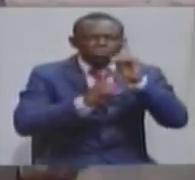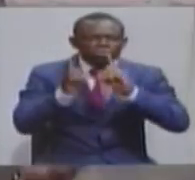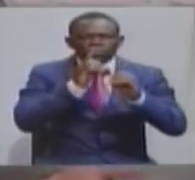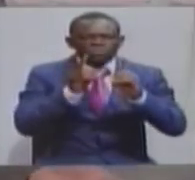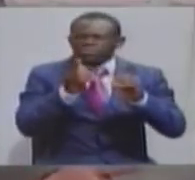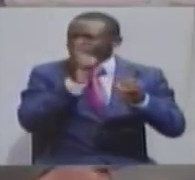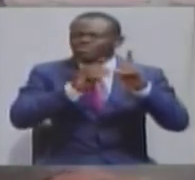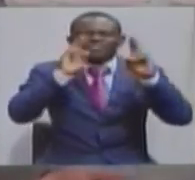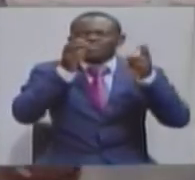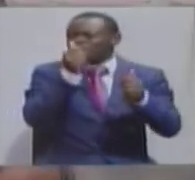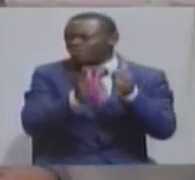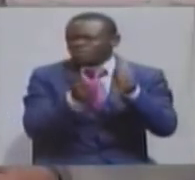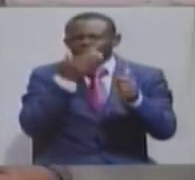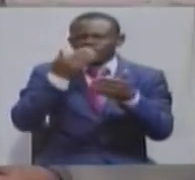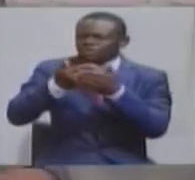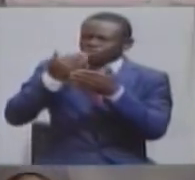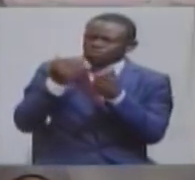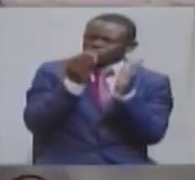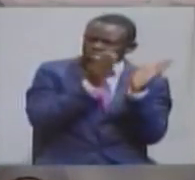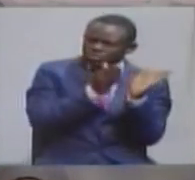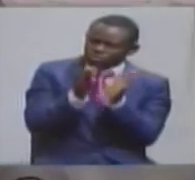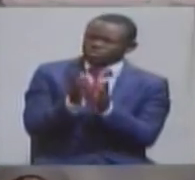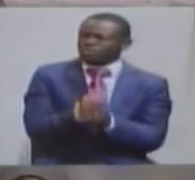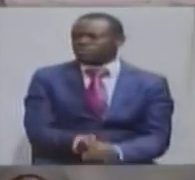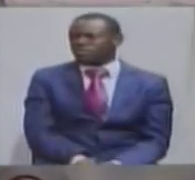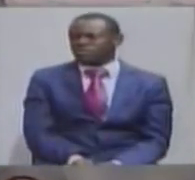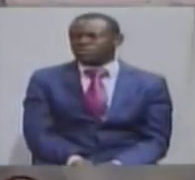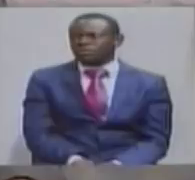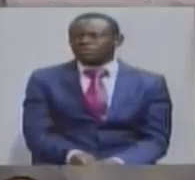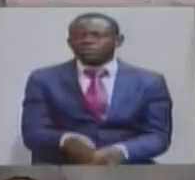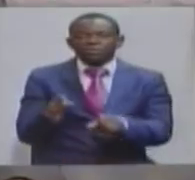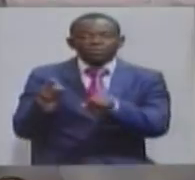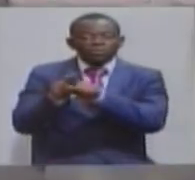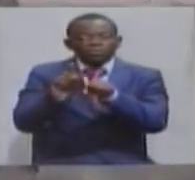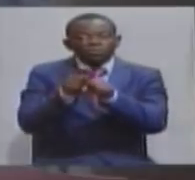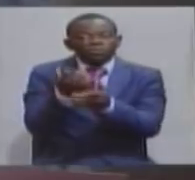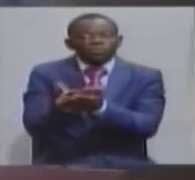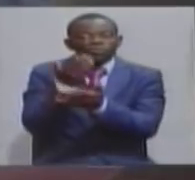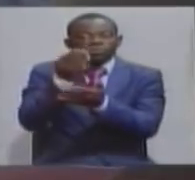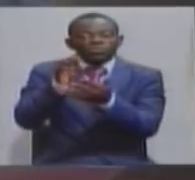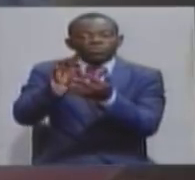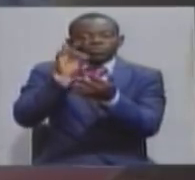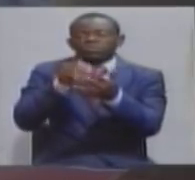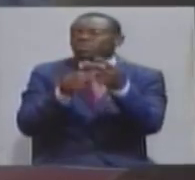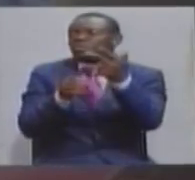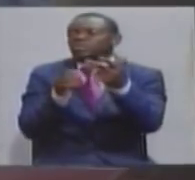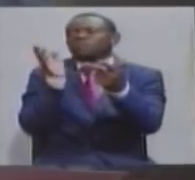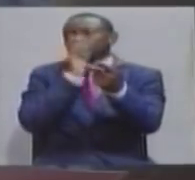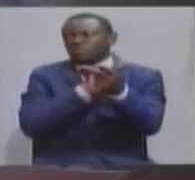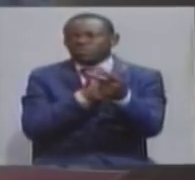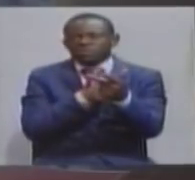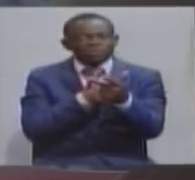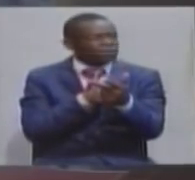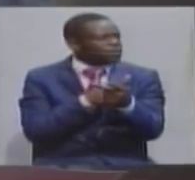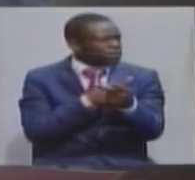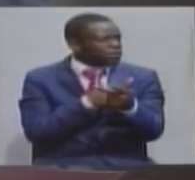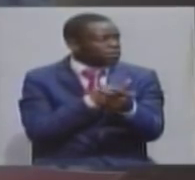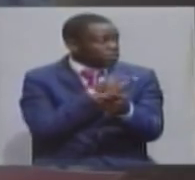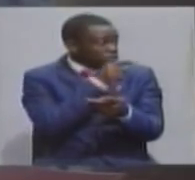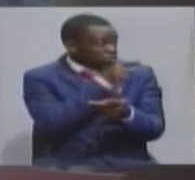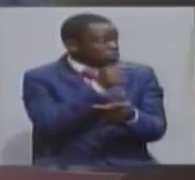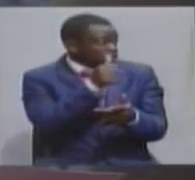already identified for us 3 issues. He identified the issues. You don't want him to chair anymore. You don't want the Commonwealth to chair the talks. To